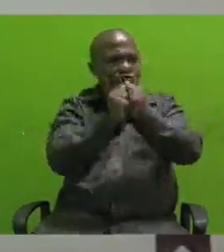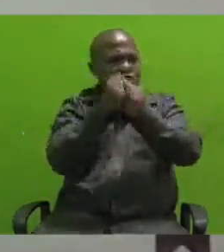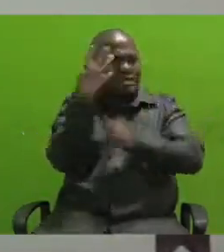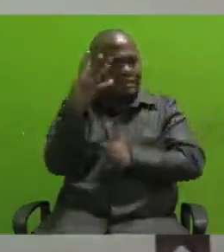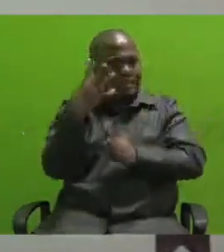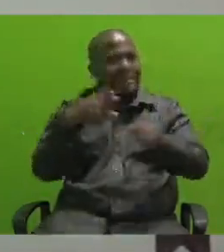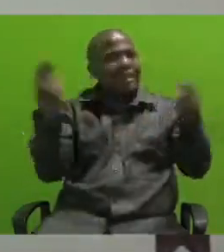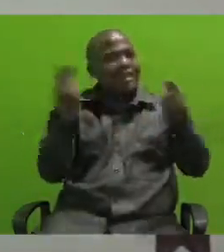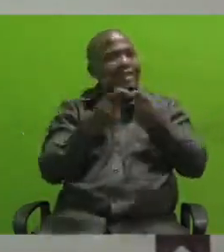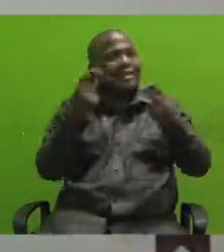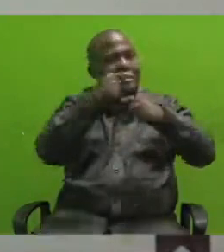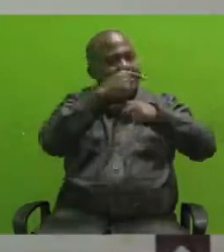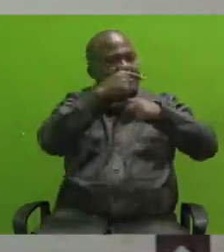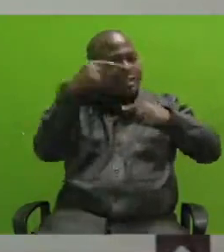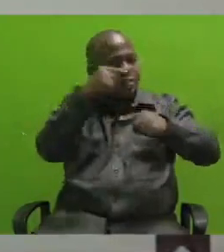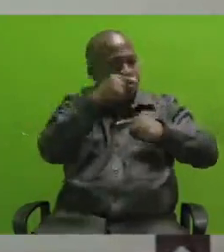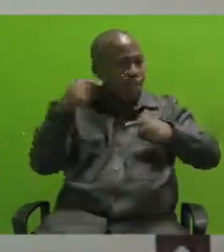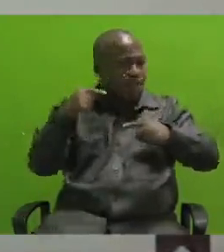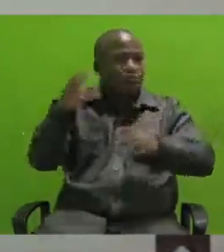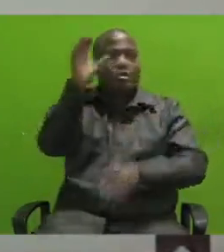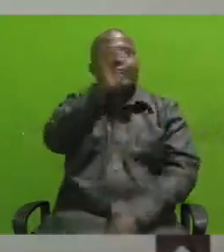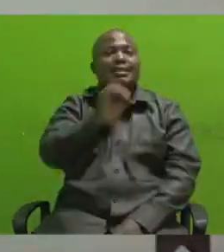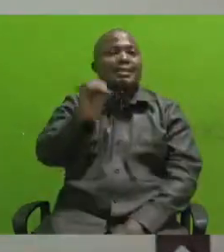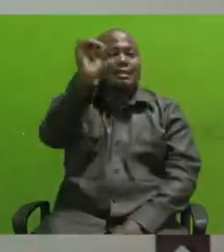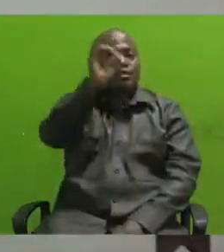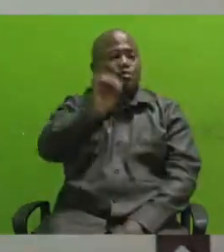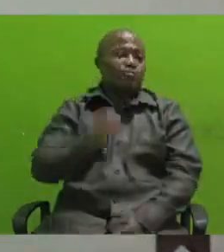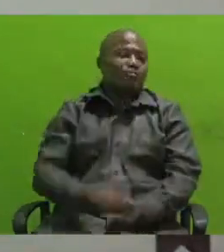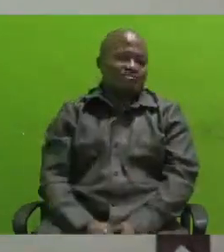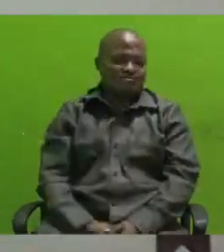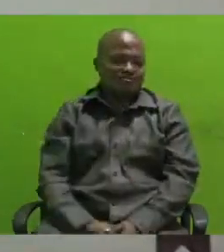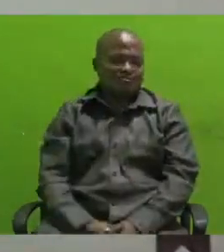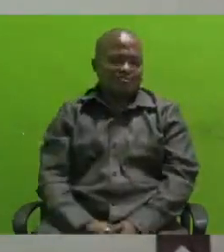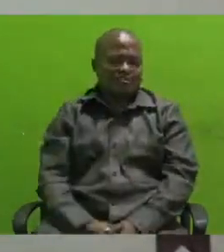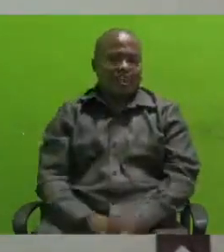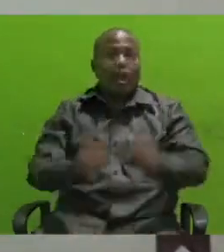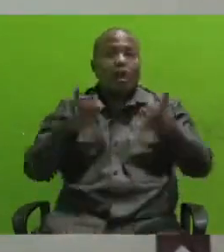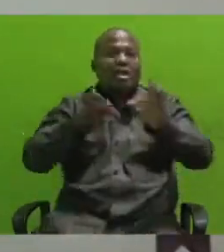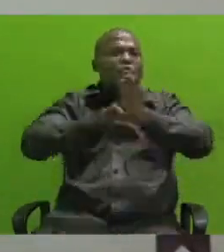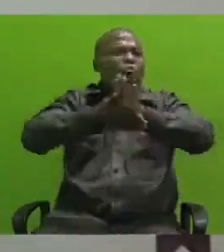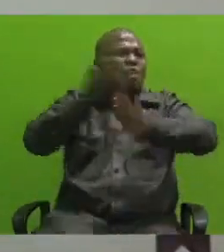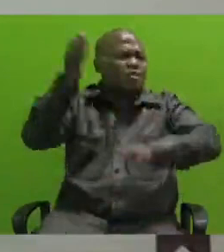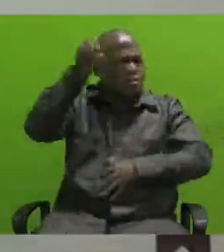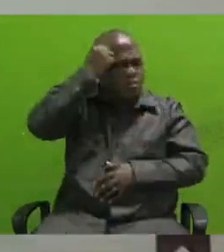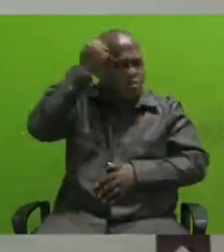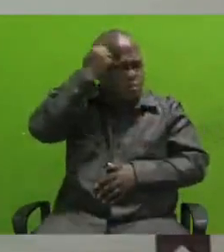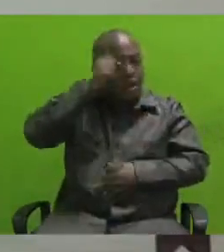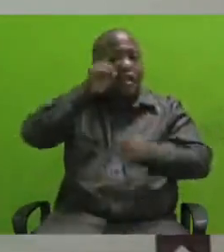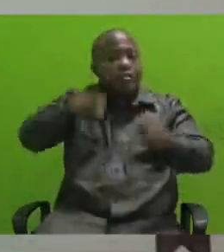0. Okay? So first of all, remember, we are supposed to have only this